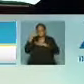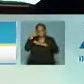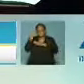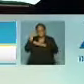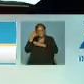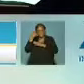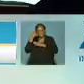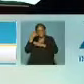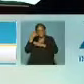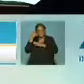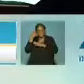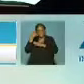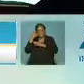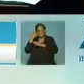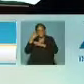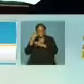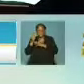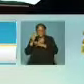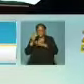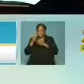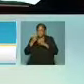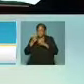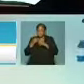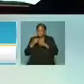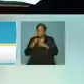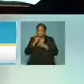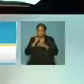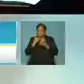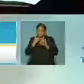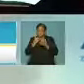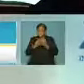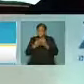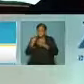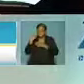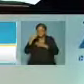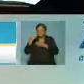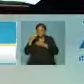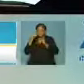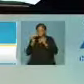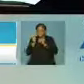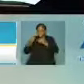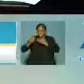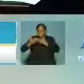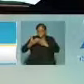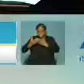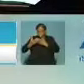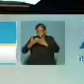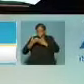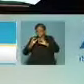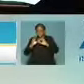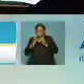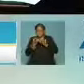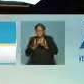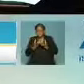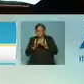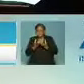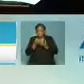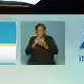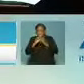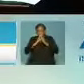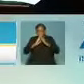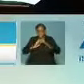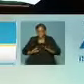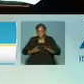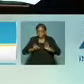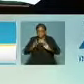last evening that the matter is unprecedented for a small, close community, where for the most part, there are peaceful, striving